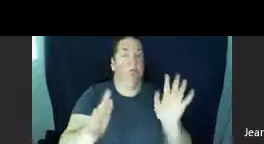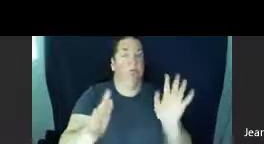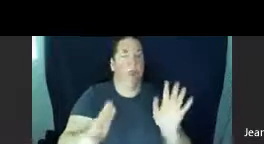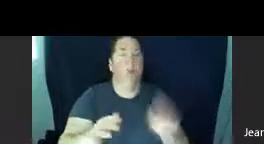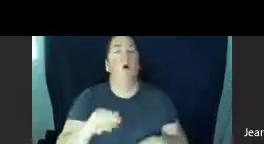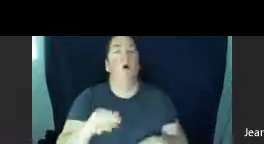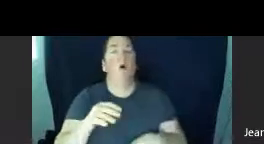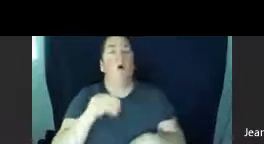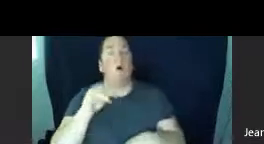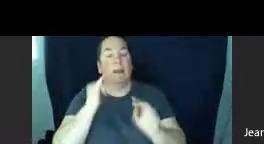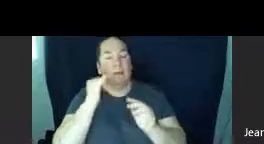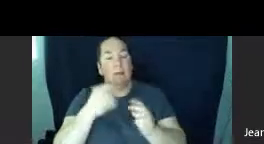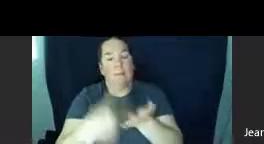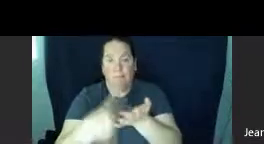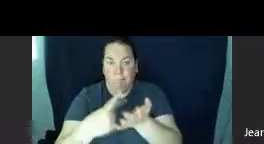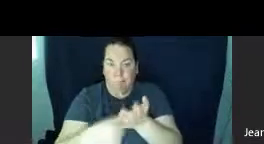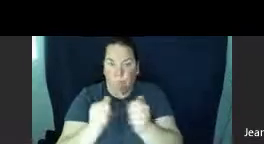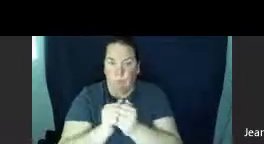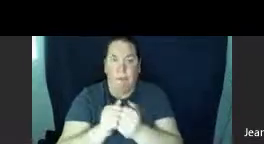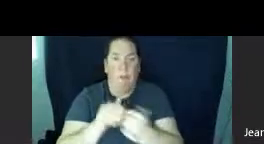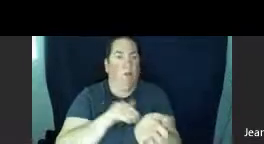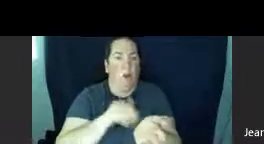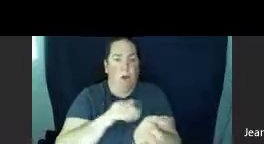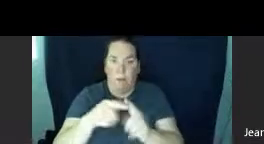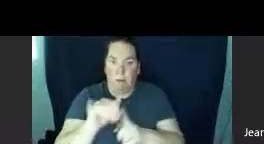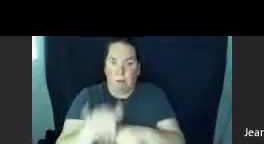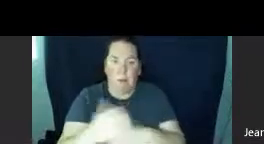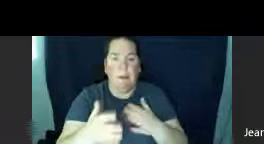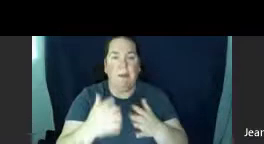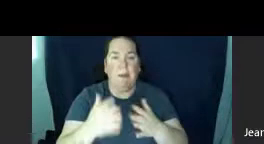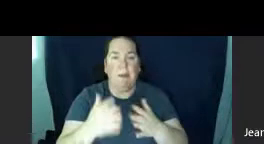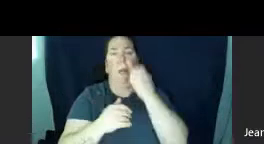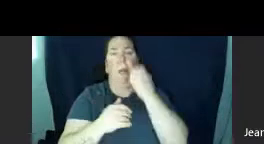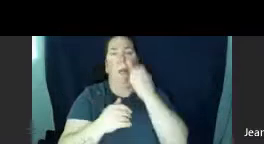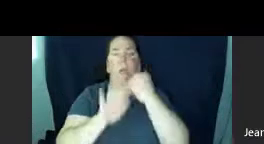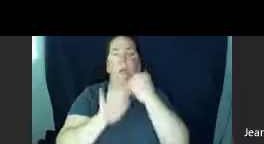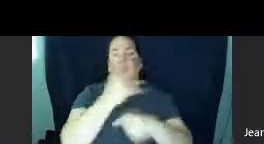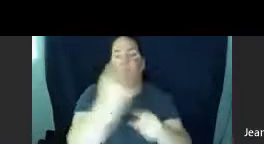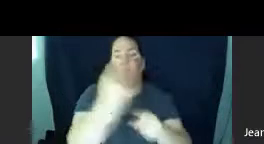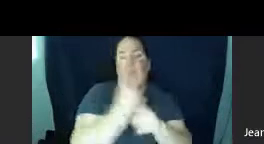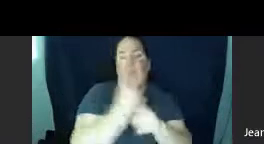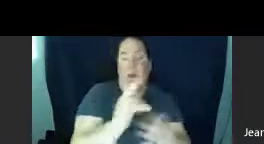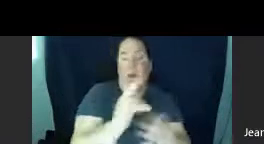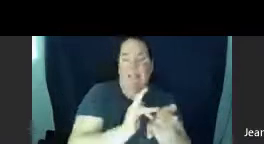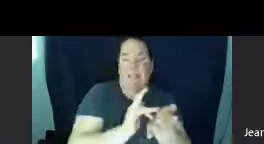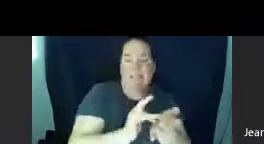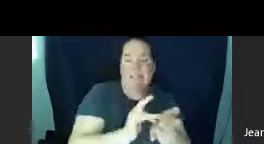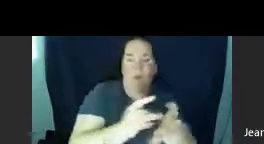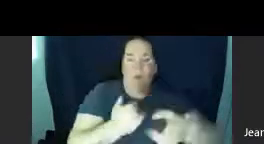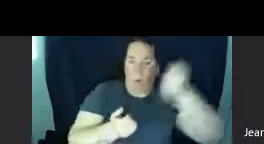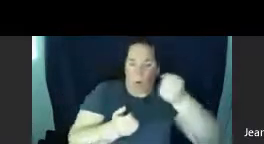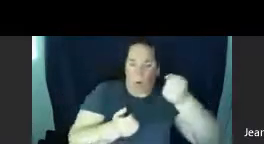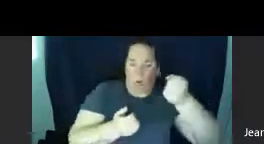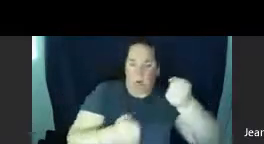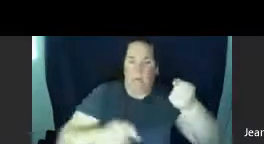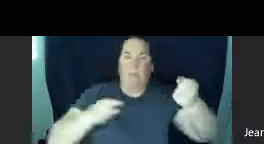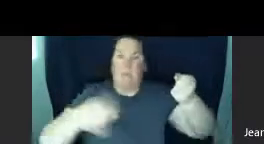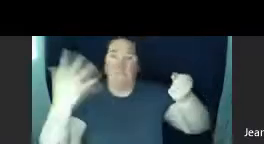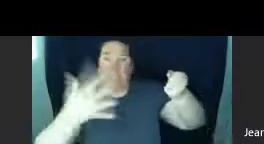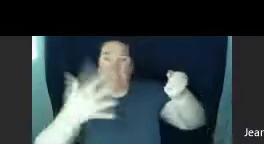they can look at to determine, maybe you don't take your normal drugs for 5 days while you're on this, or there are ways to accommodate